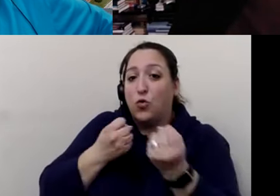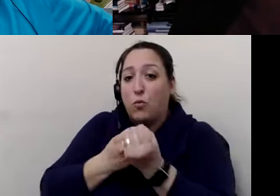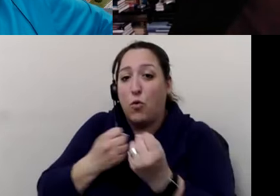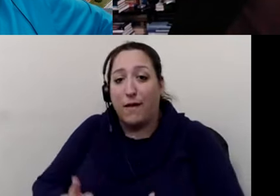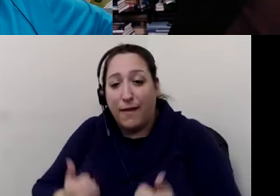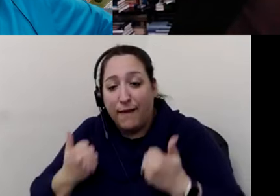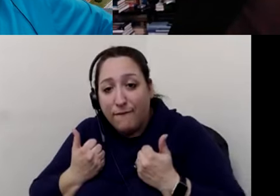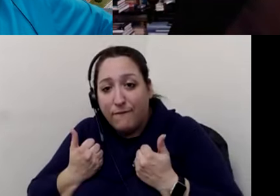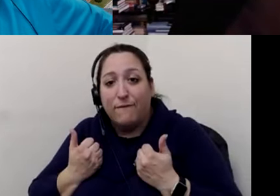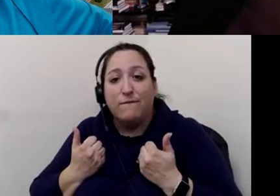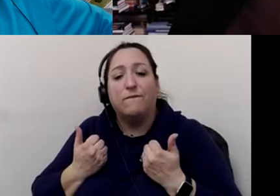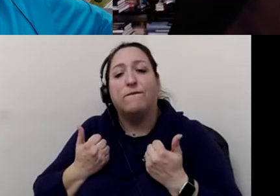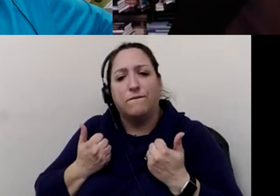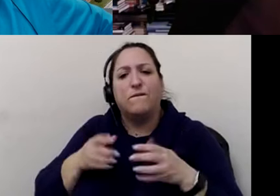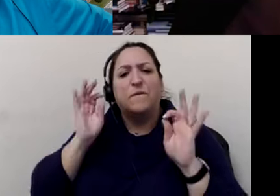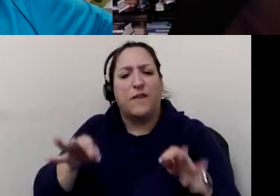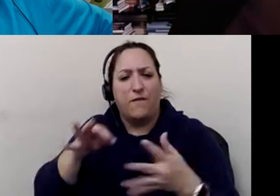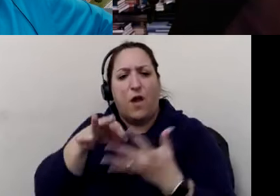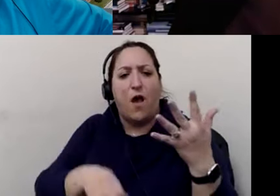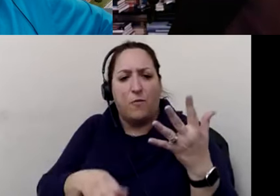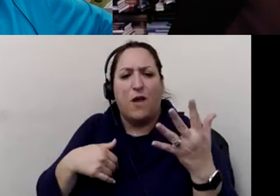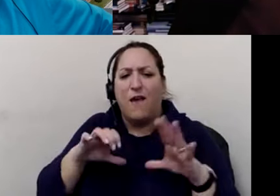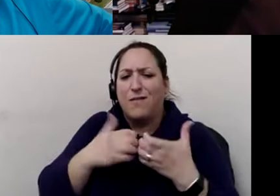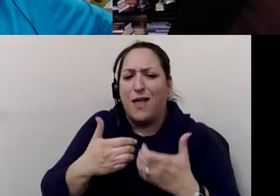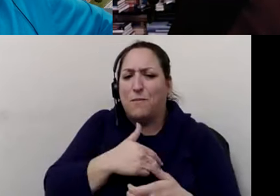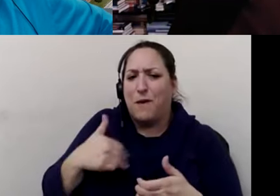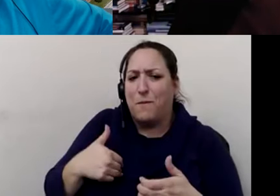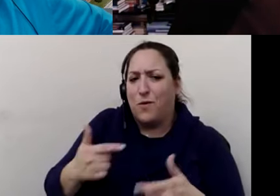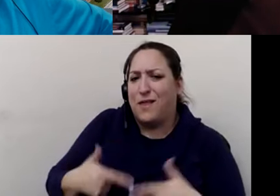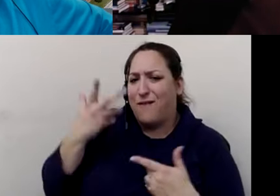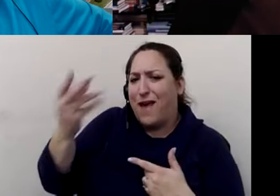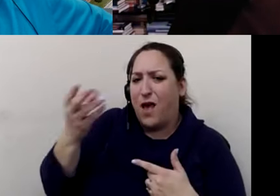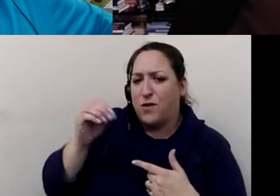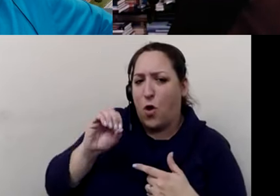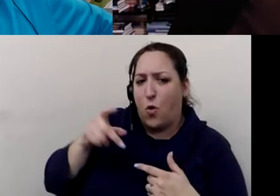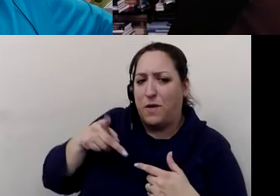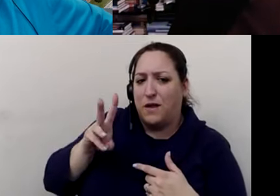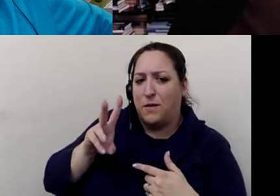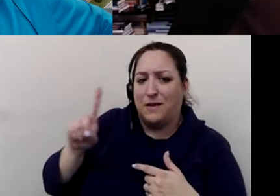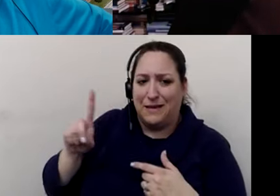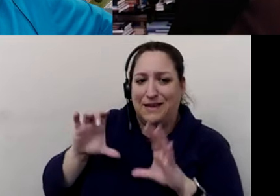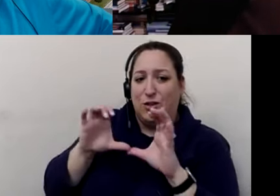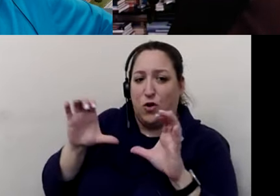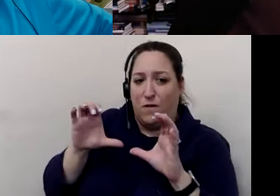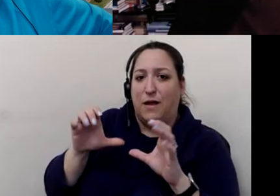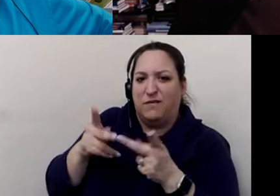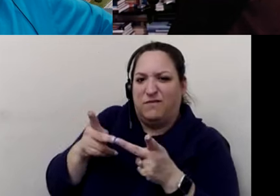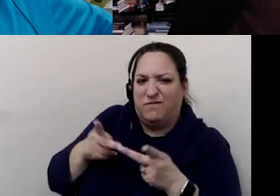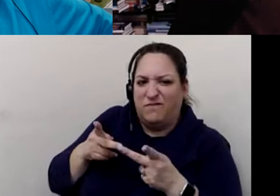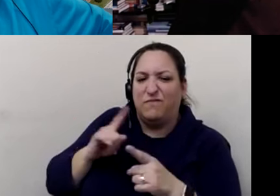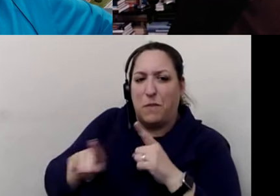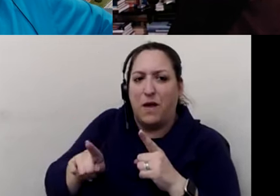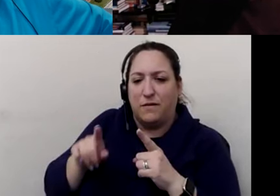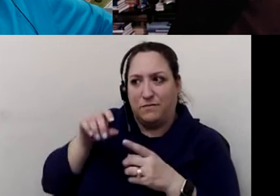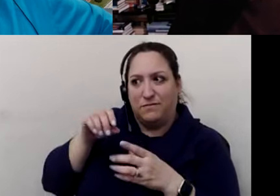living is certainly an option. We have class members who live outside the OPW certified settings